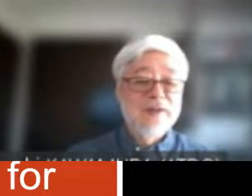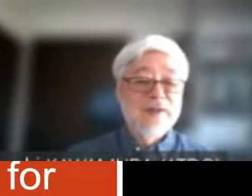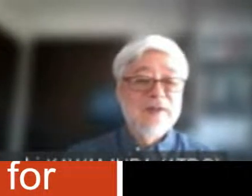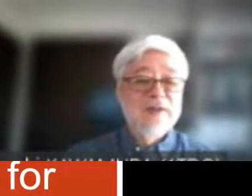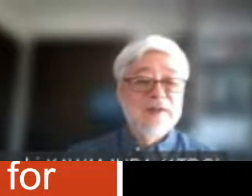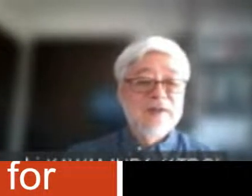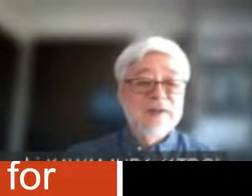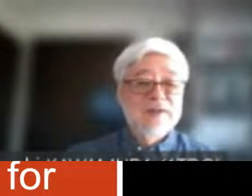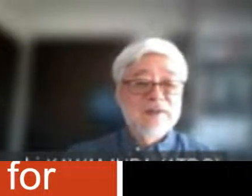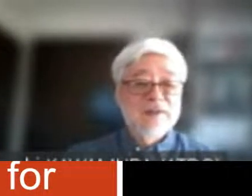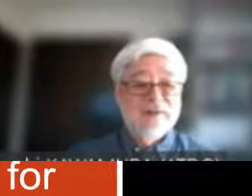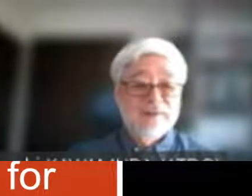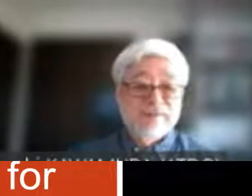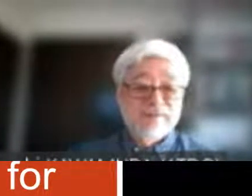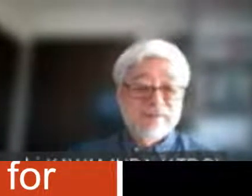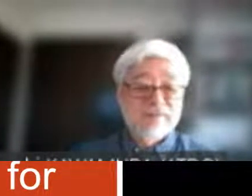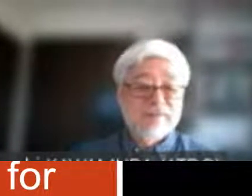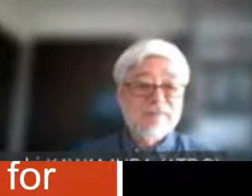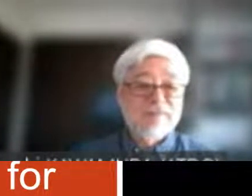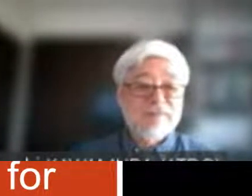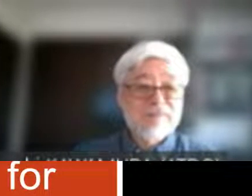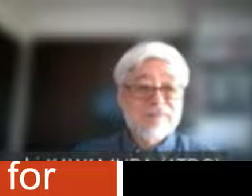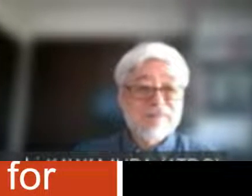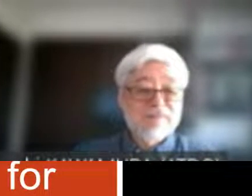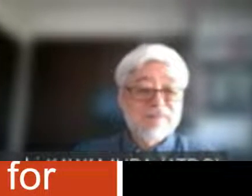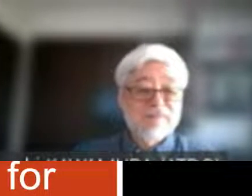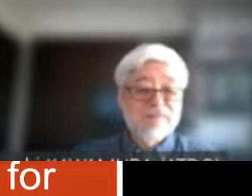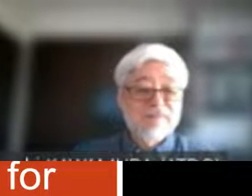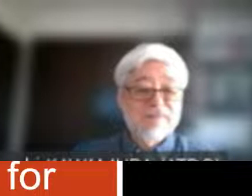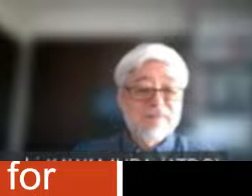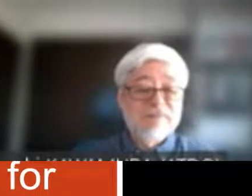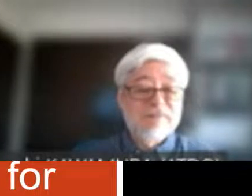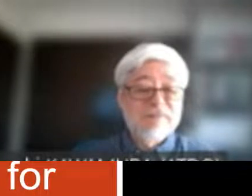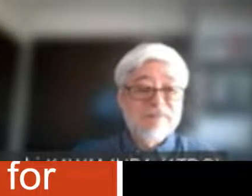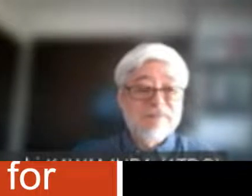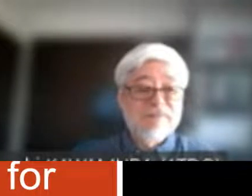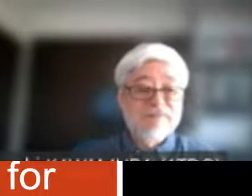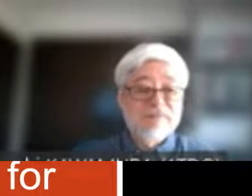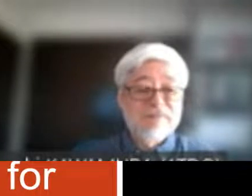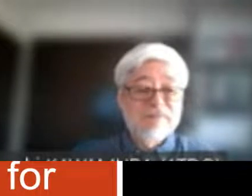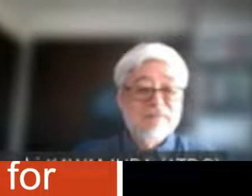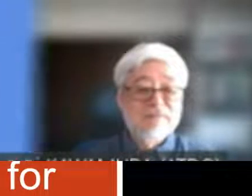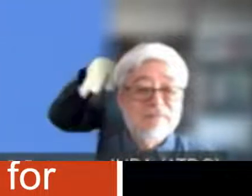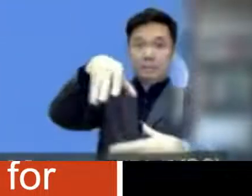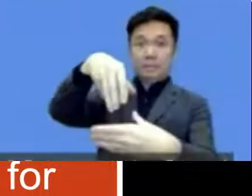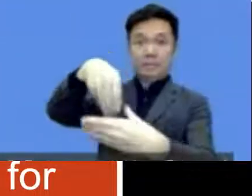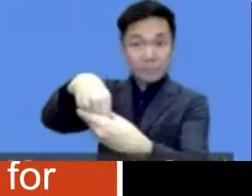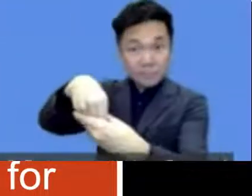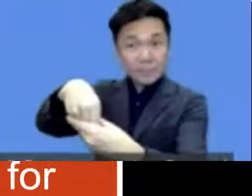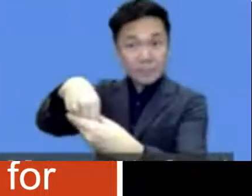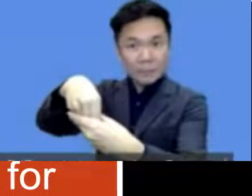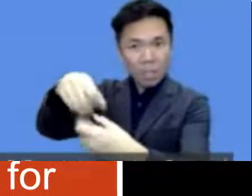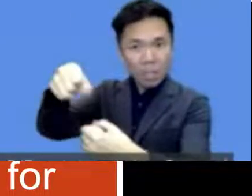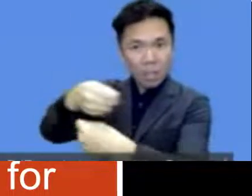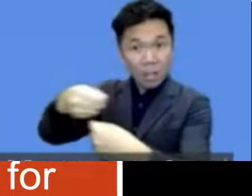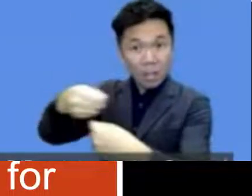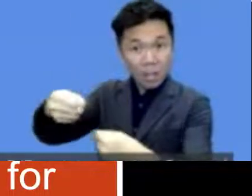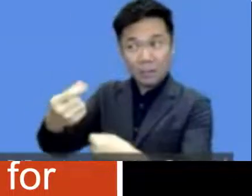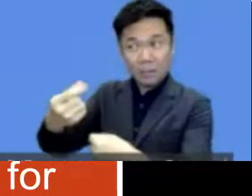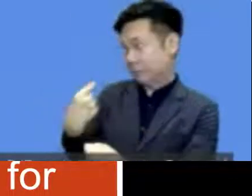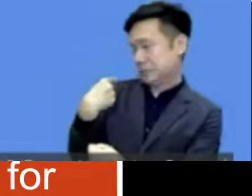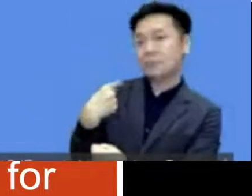precise examples of how to overcome one of the inclusion problems that we were referring to at the